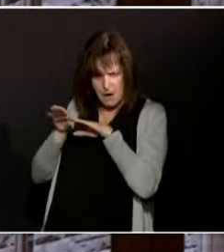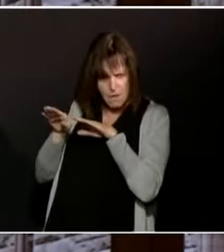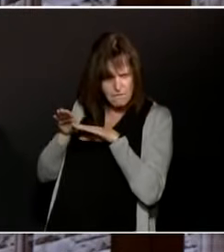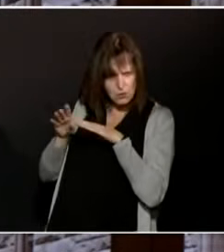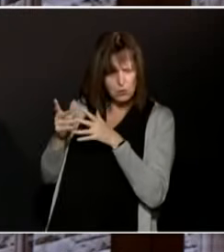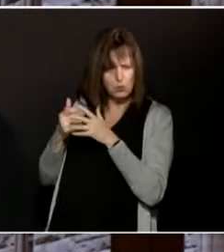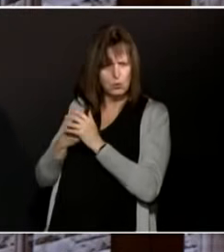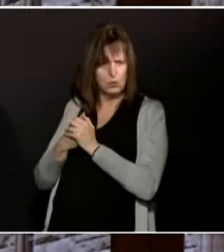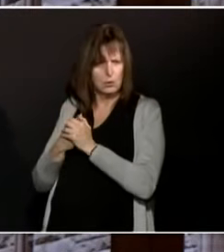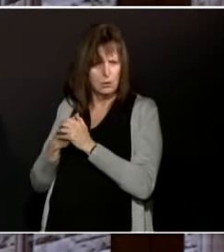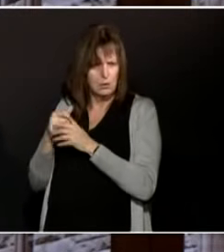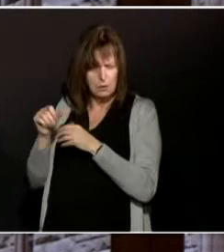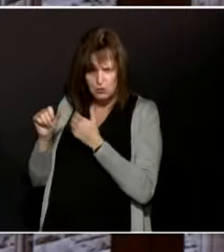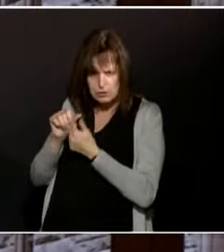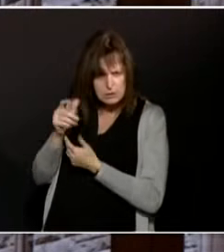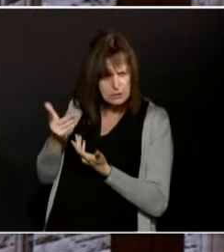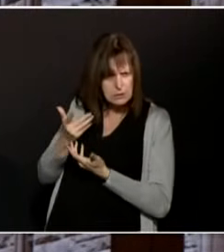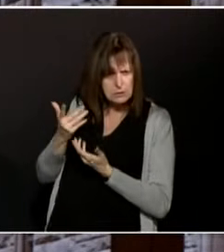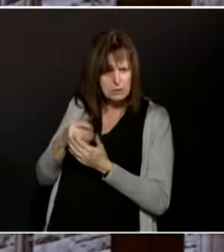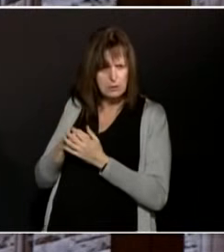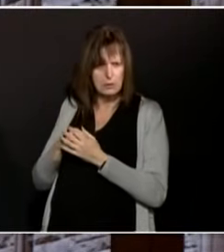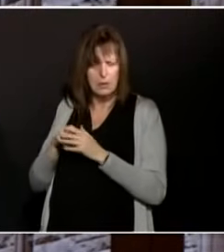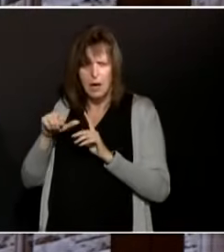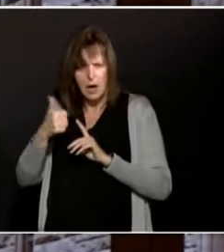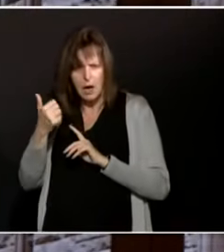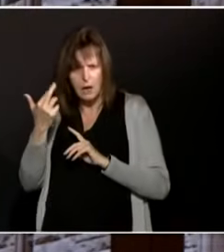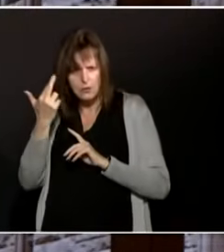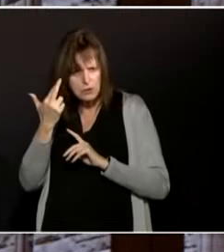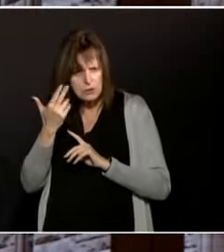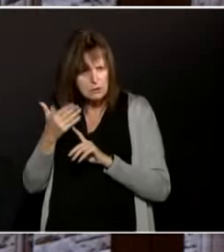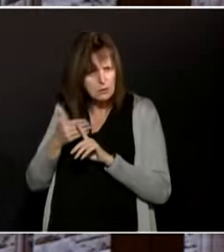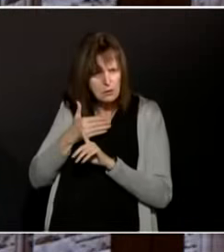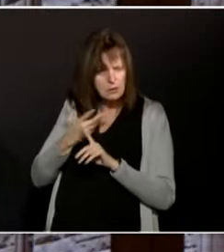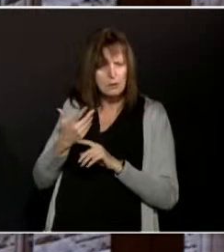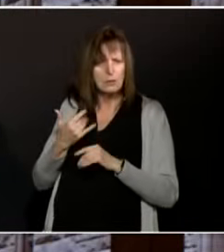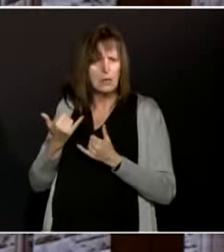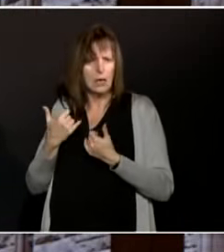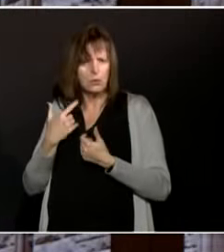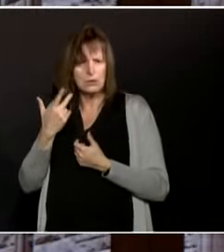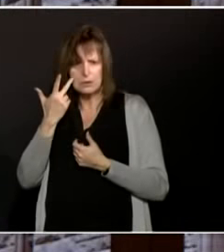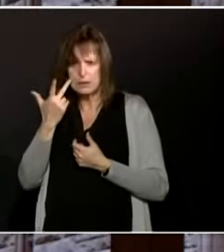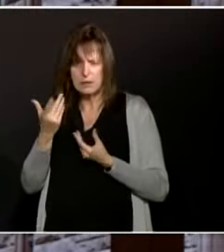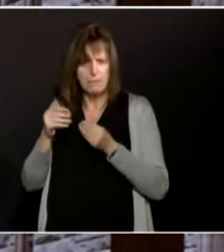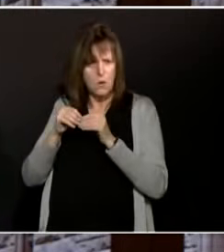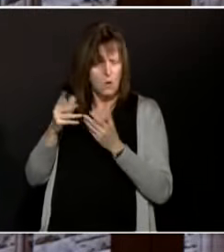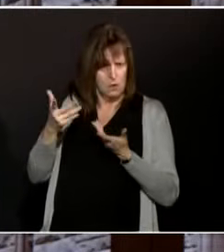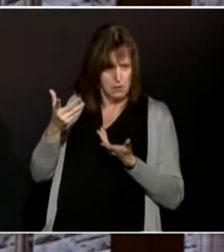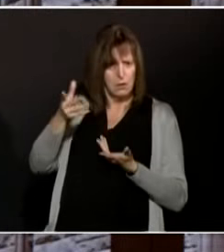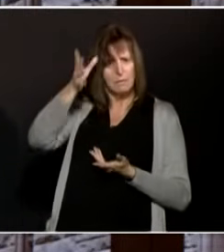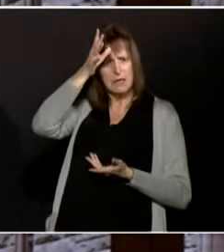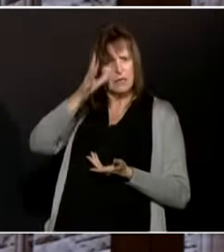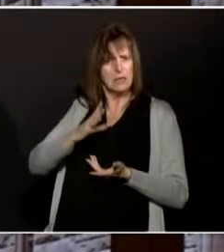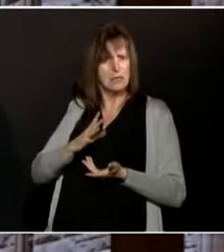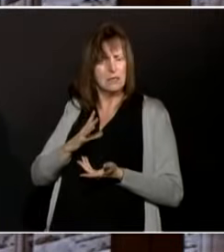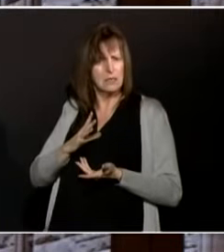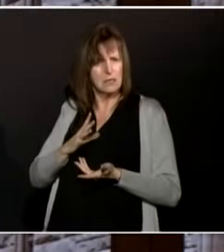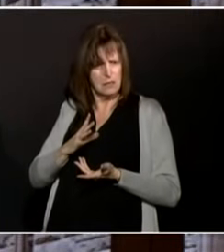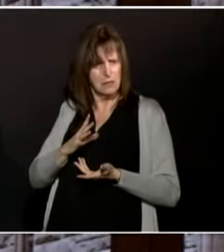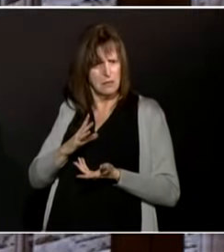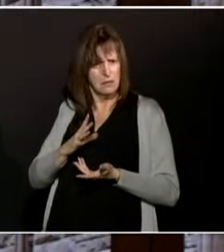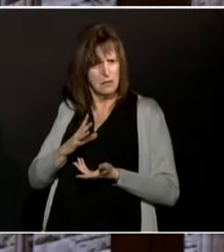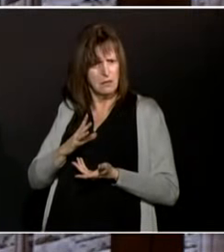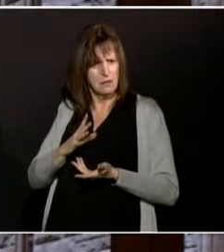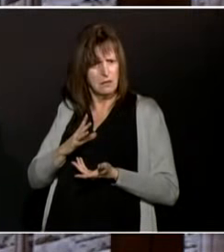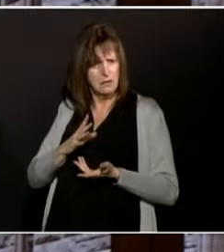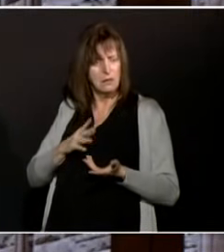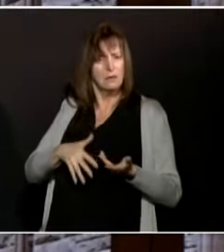factors? And we know that there tends to be more males at the moment. We've seen more recently that pregnant women have been